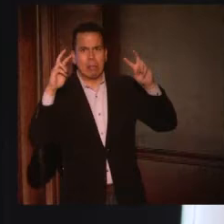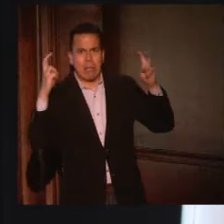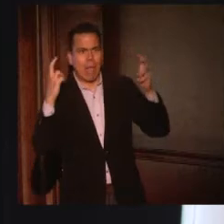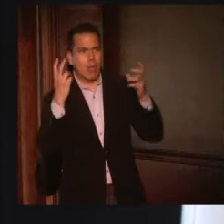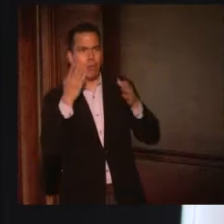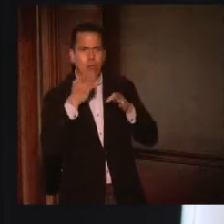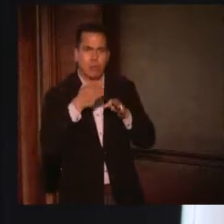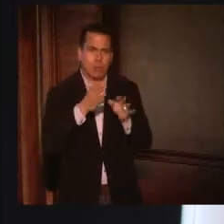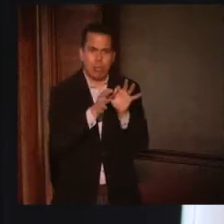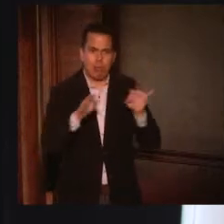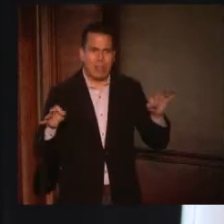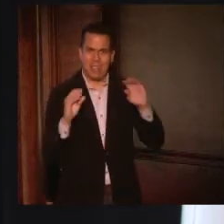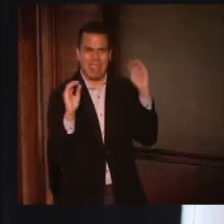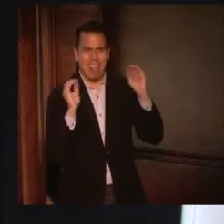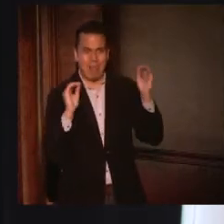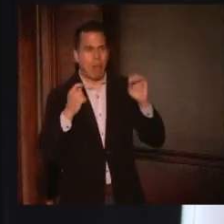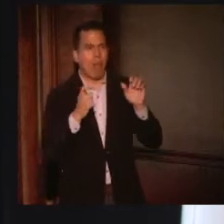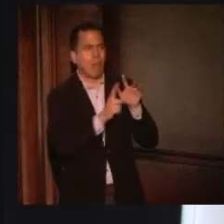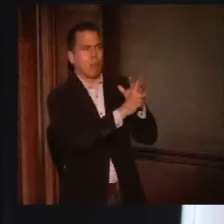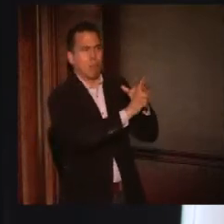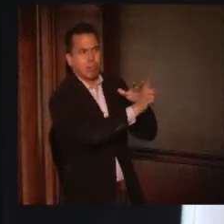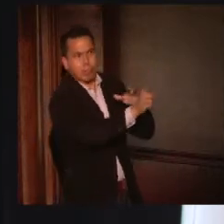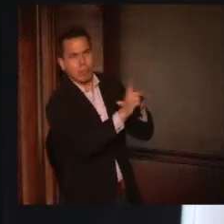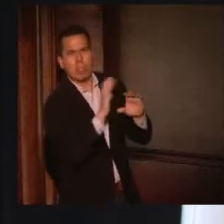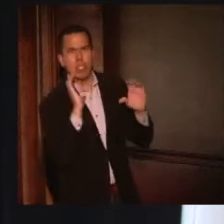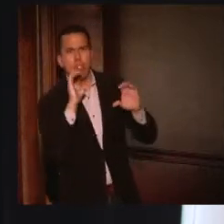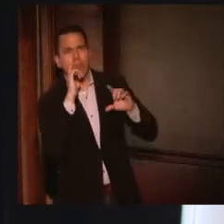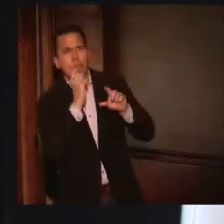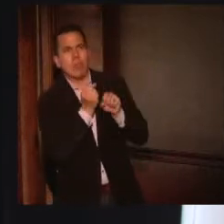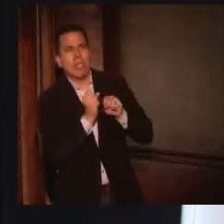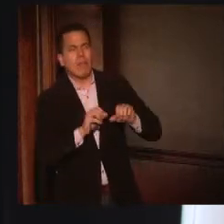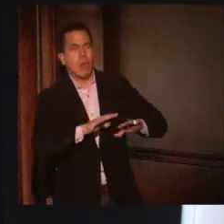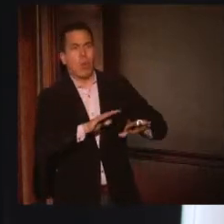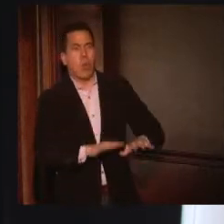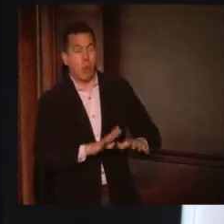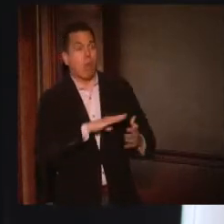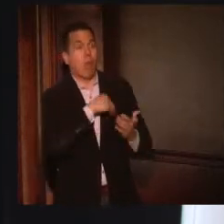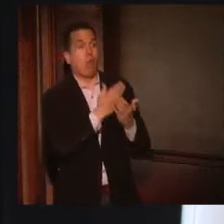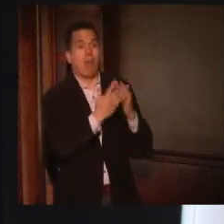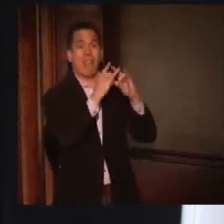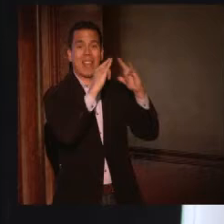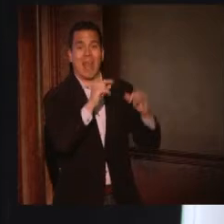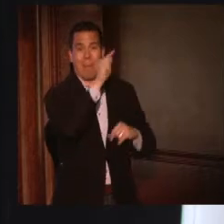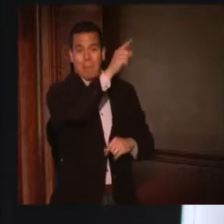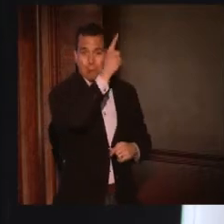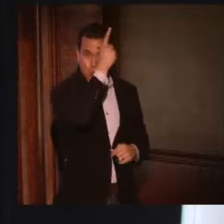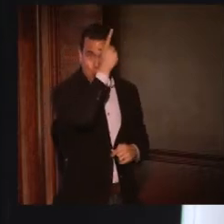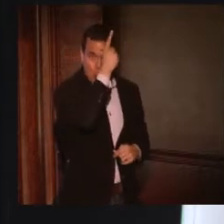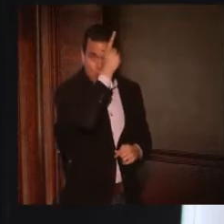walk and cross and look for safety. You arrive in a camp in Jordan where